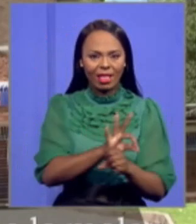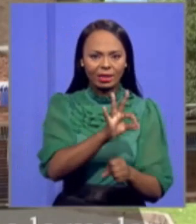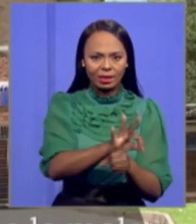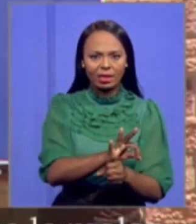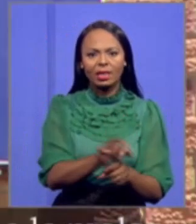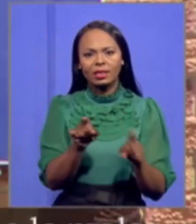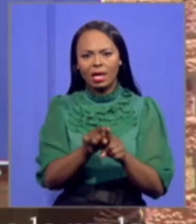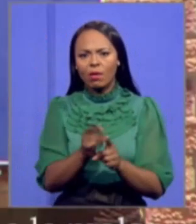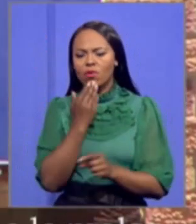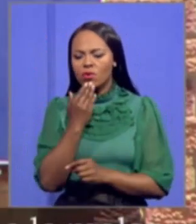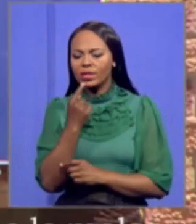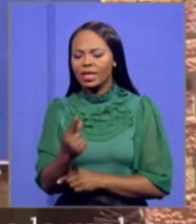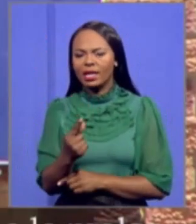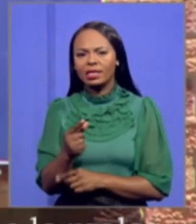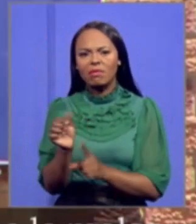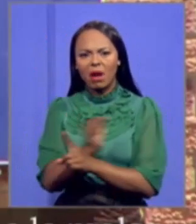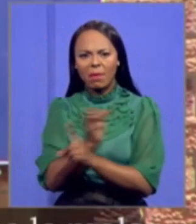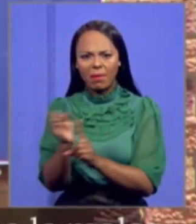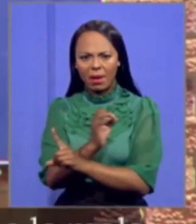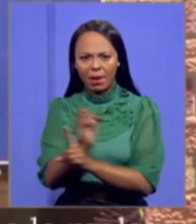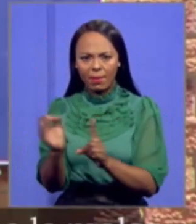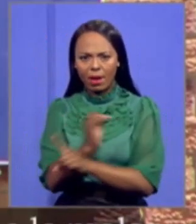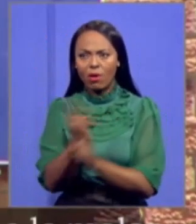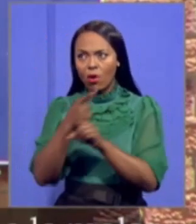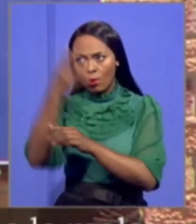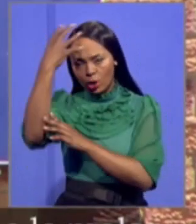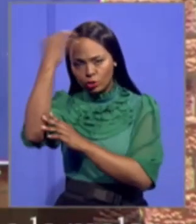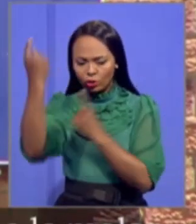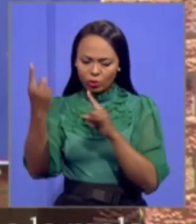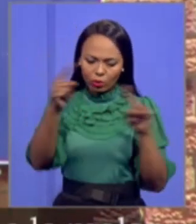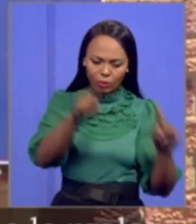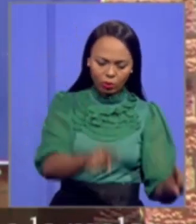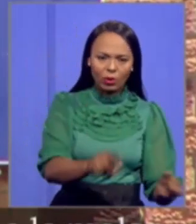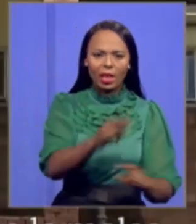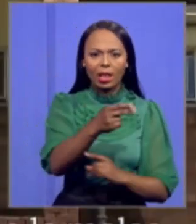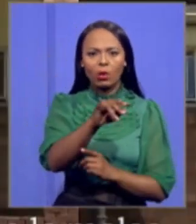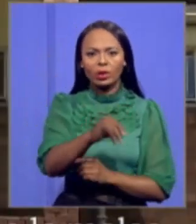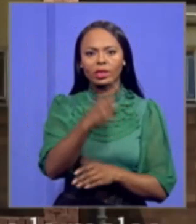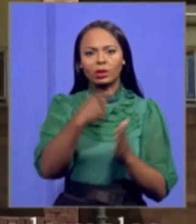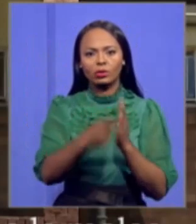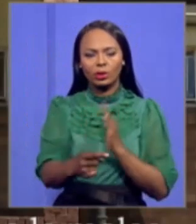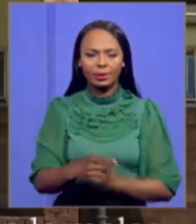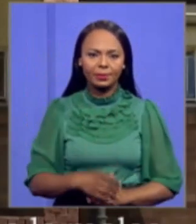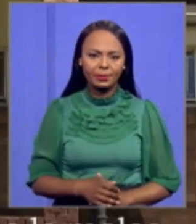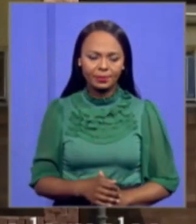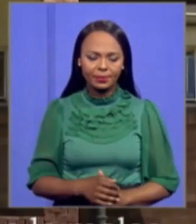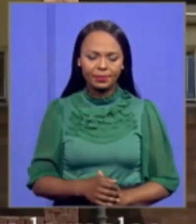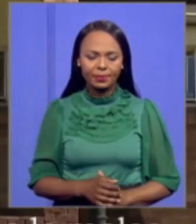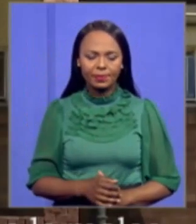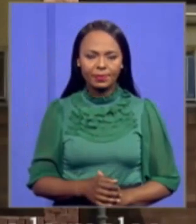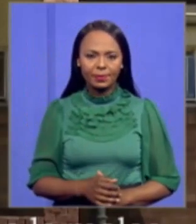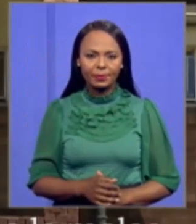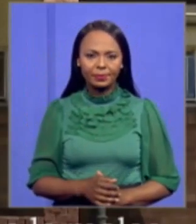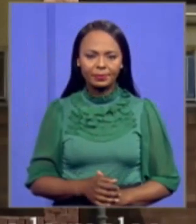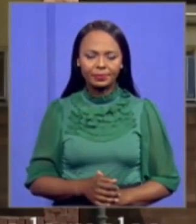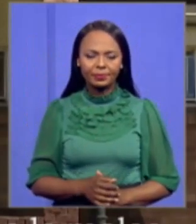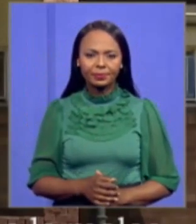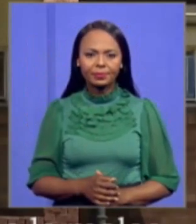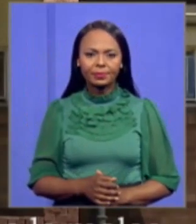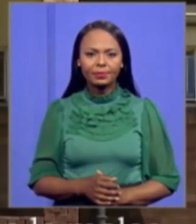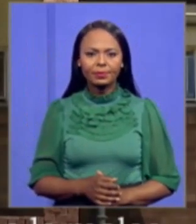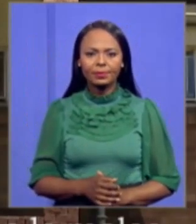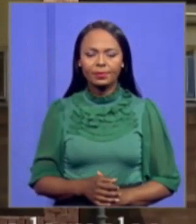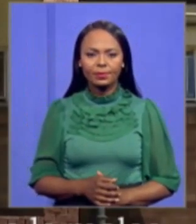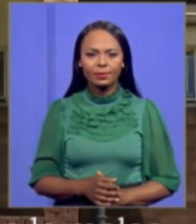ba tla go tswa kwa Lesotho go tla go nna teng kwa tshekong ya kotlhao mo bekeng e tlang. Kamogelo Siekwi, dikgang tsa